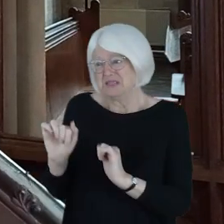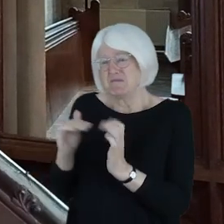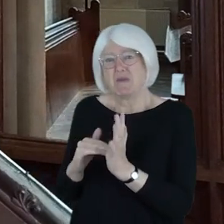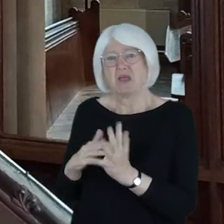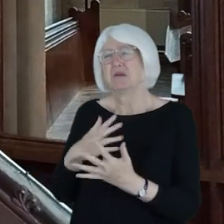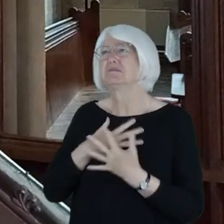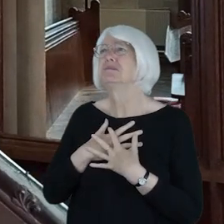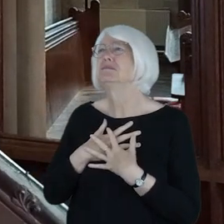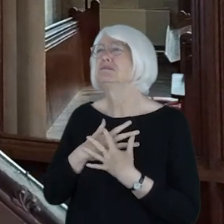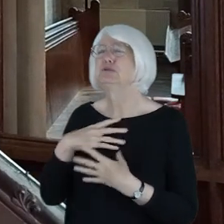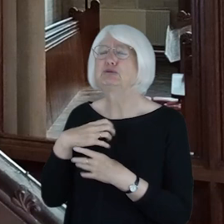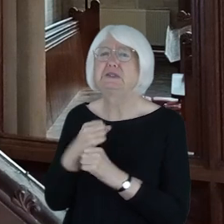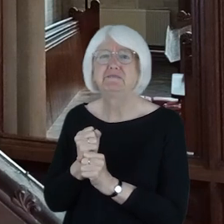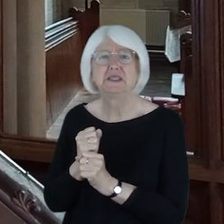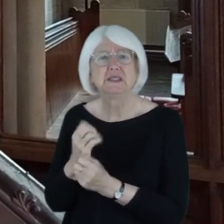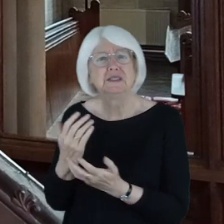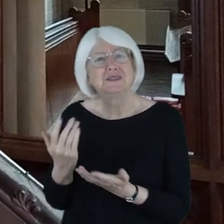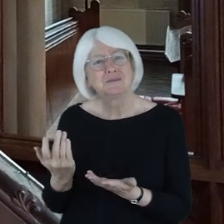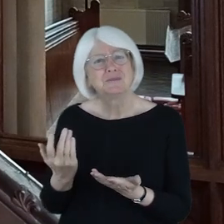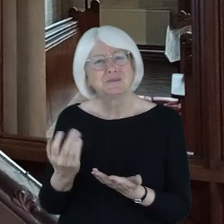and gain sons at this cross.